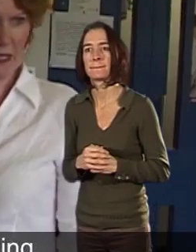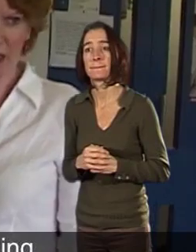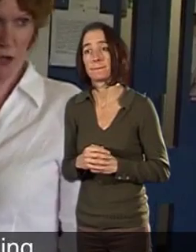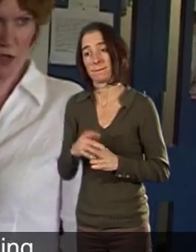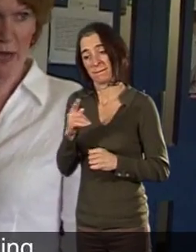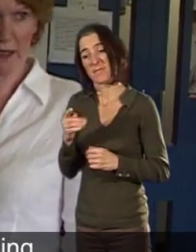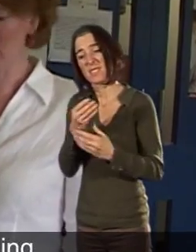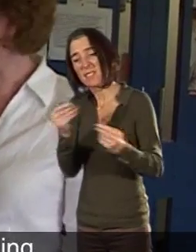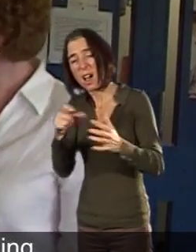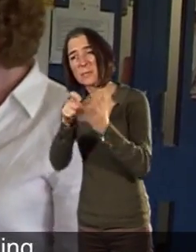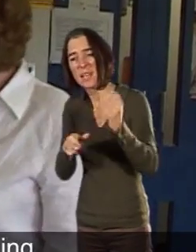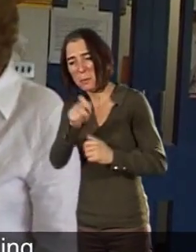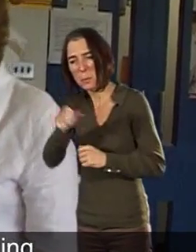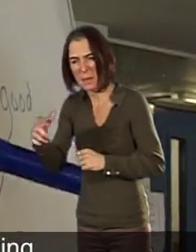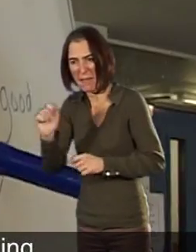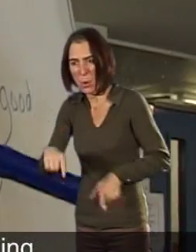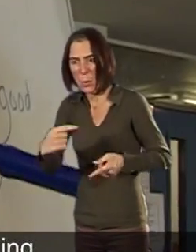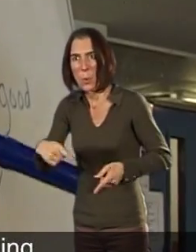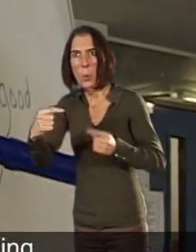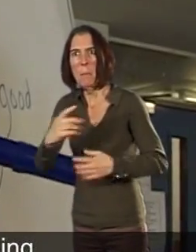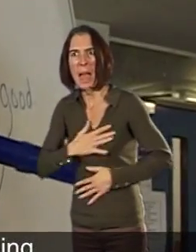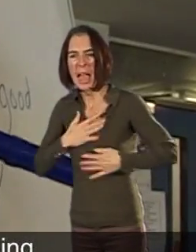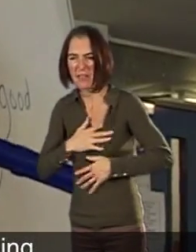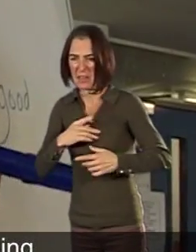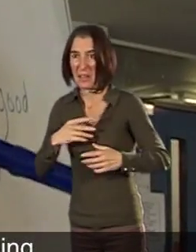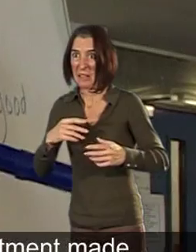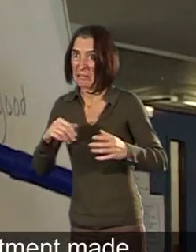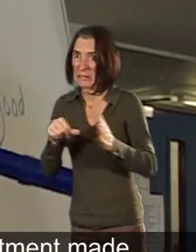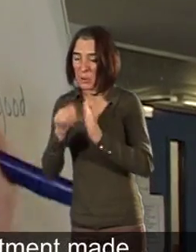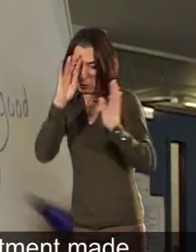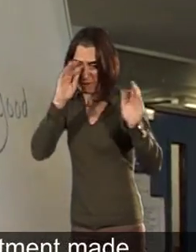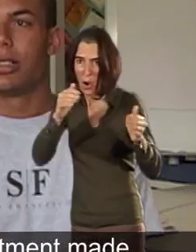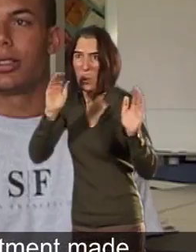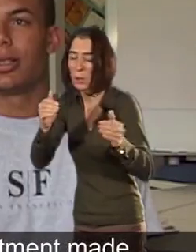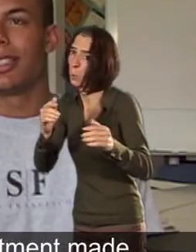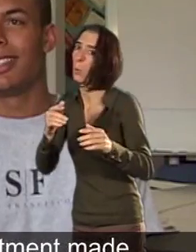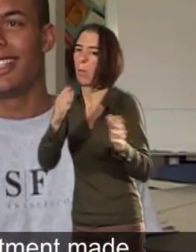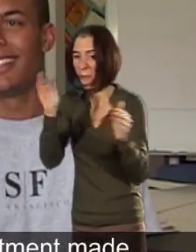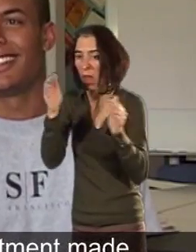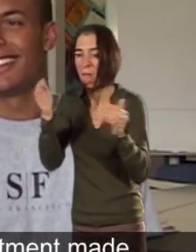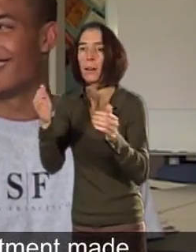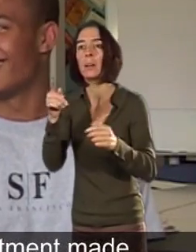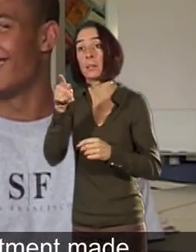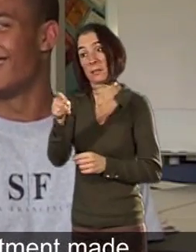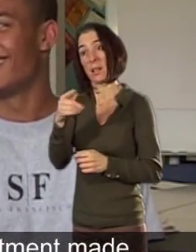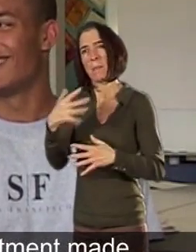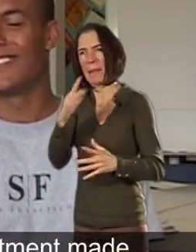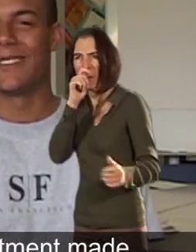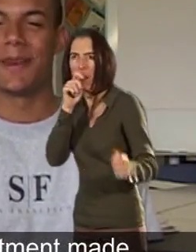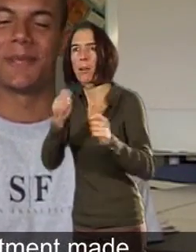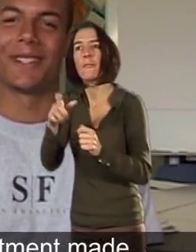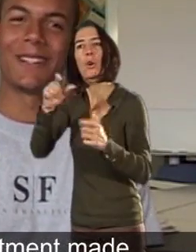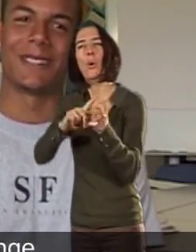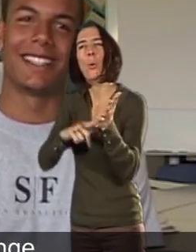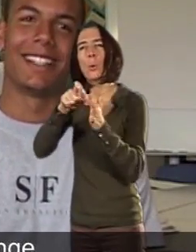Some disabled pupils with challenging behaviour find it difficult to stay on task. At Brigshaw, one reasonable adjustment made for Calden was